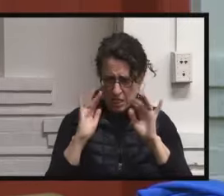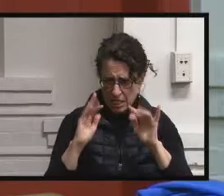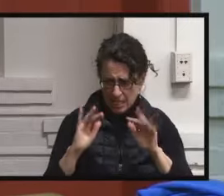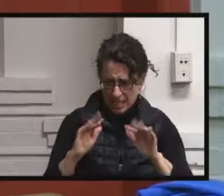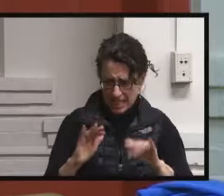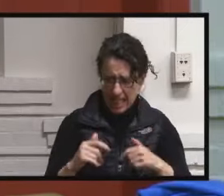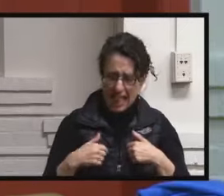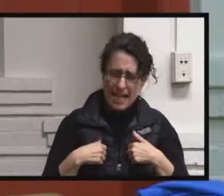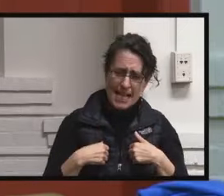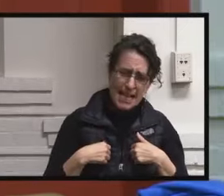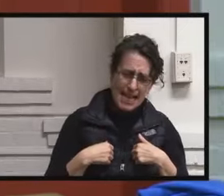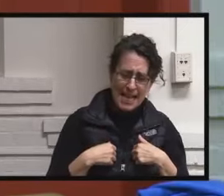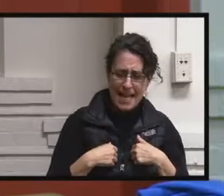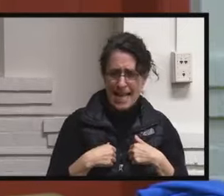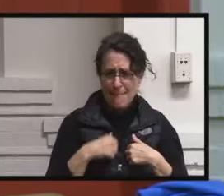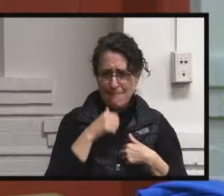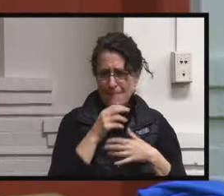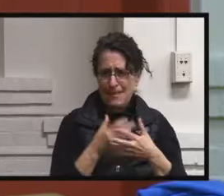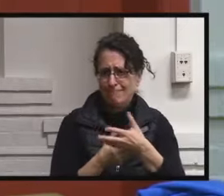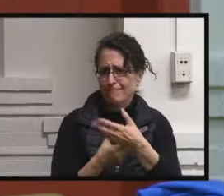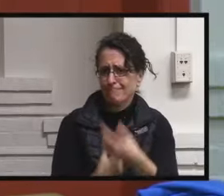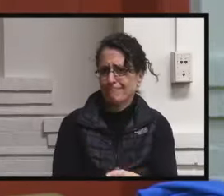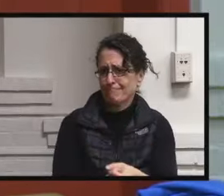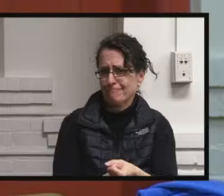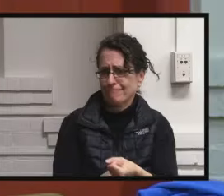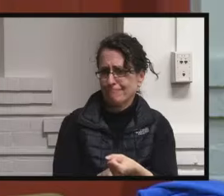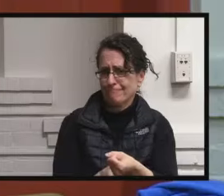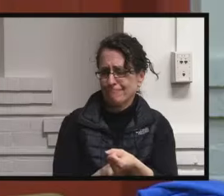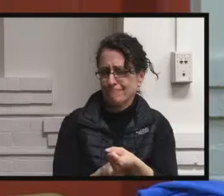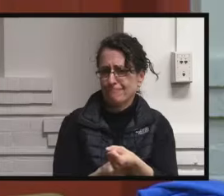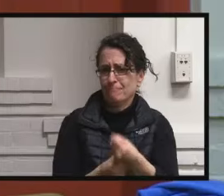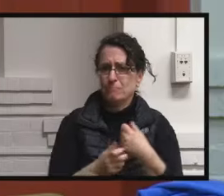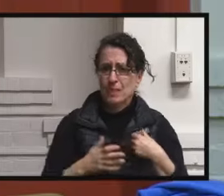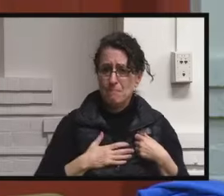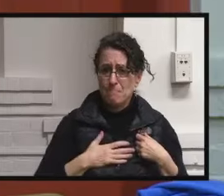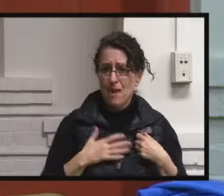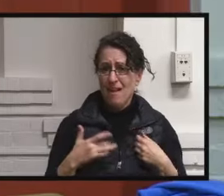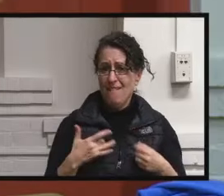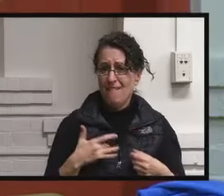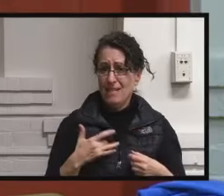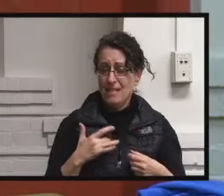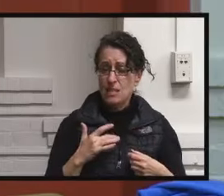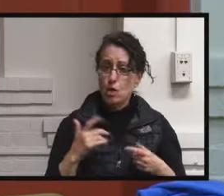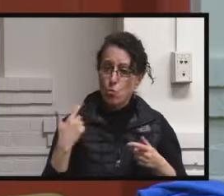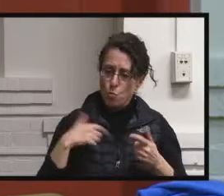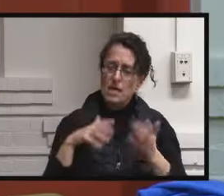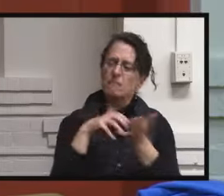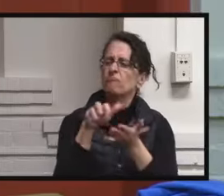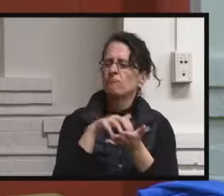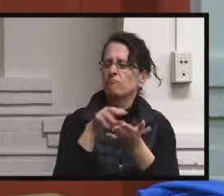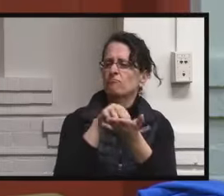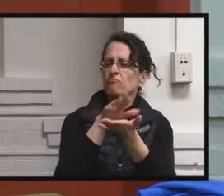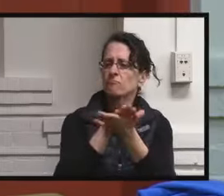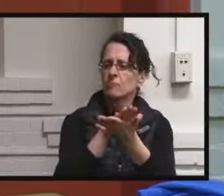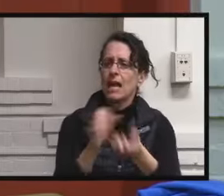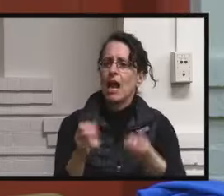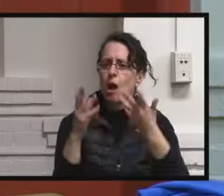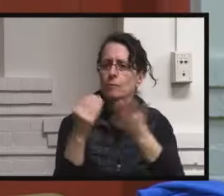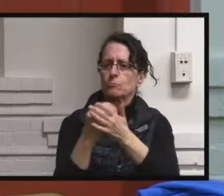Committee will know. I think our revenue numbers are a little bit high.